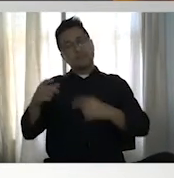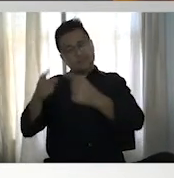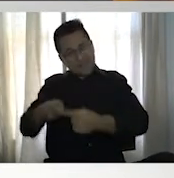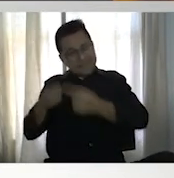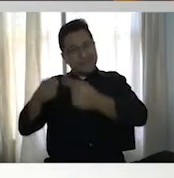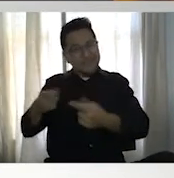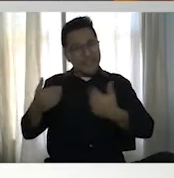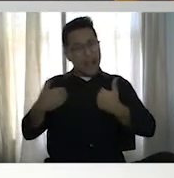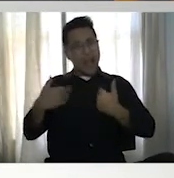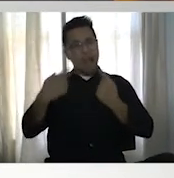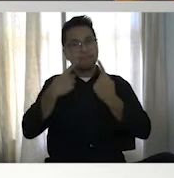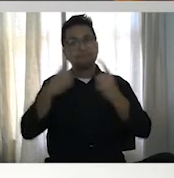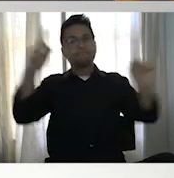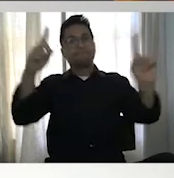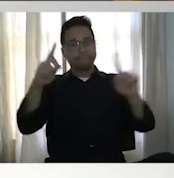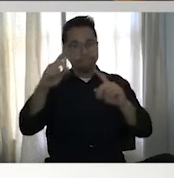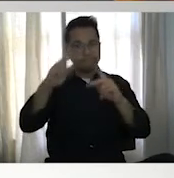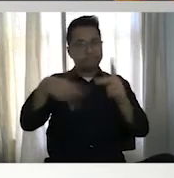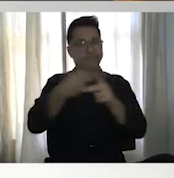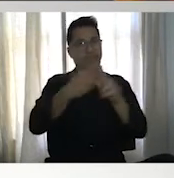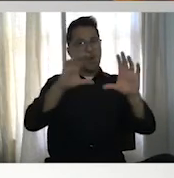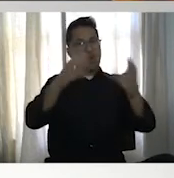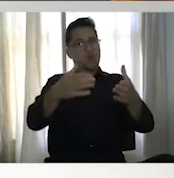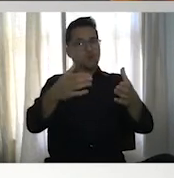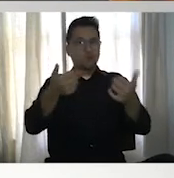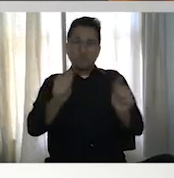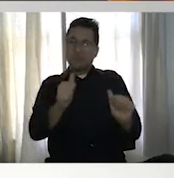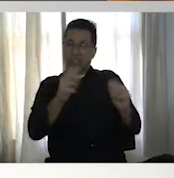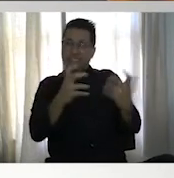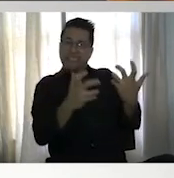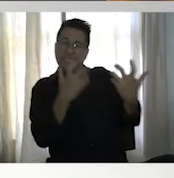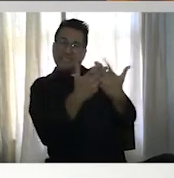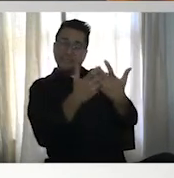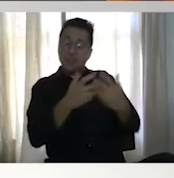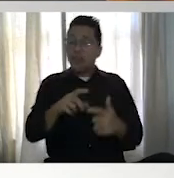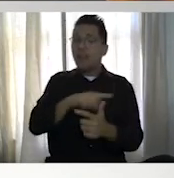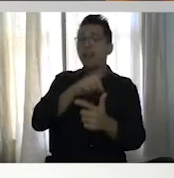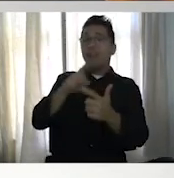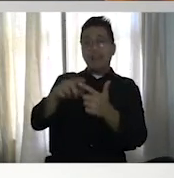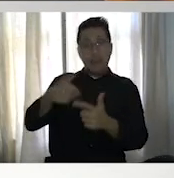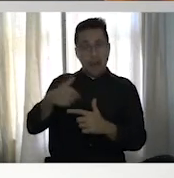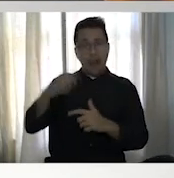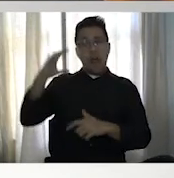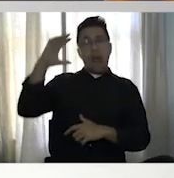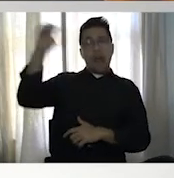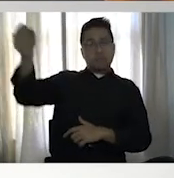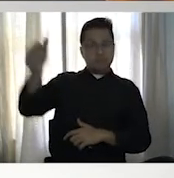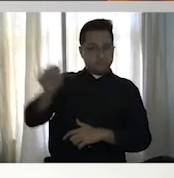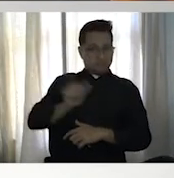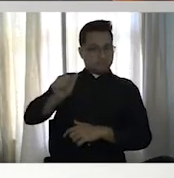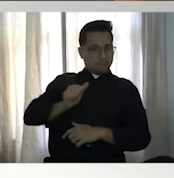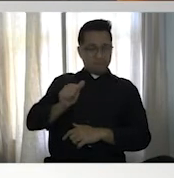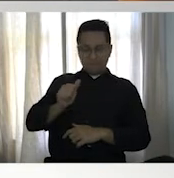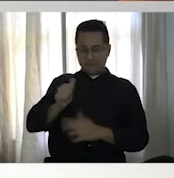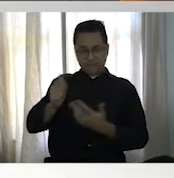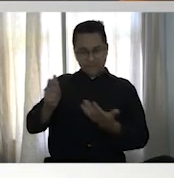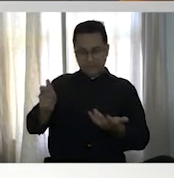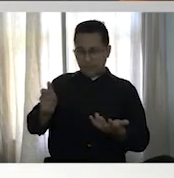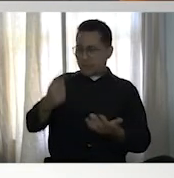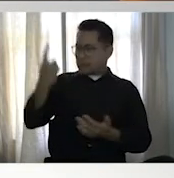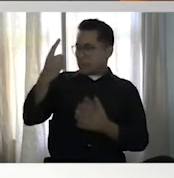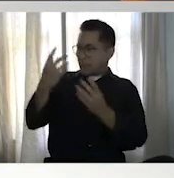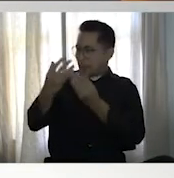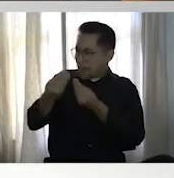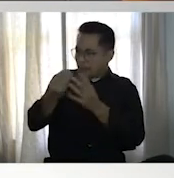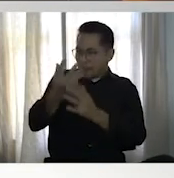appropriate kinds of groups, the best we could do. And then when I went on my own, it was frustrating. There was something missing. I didn't know what. I did